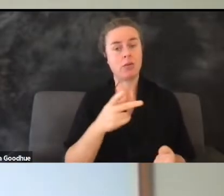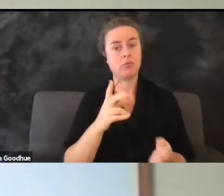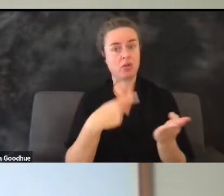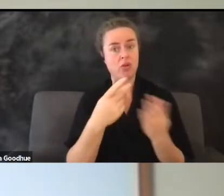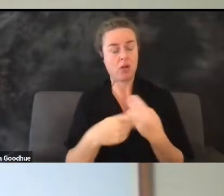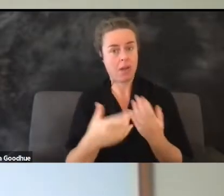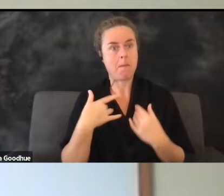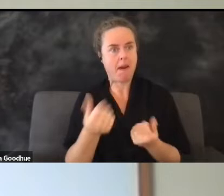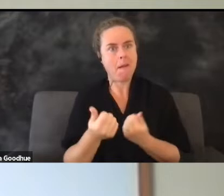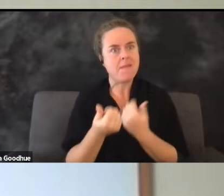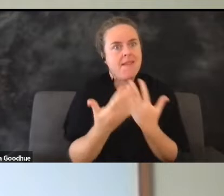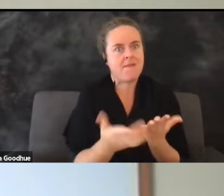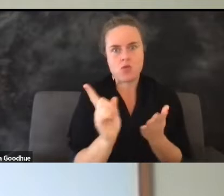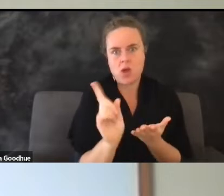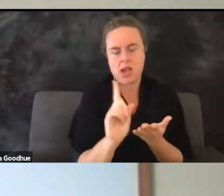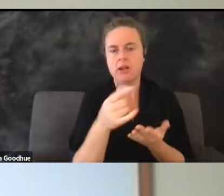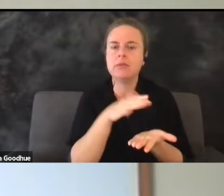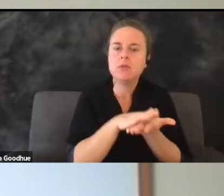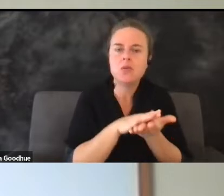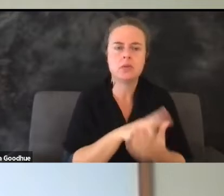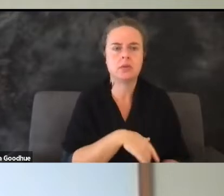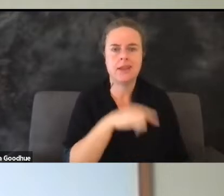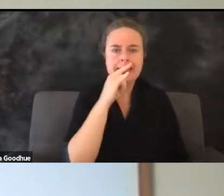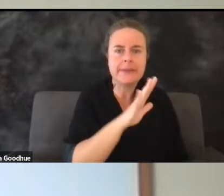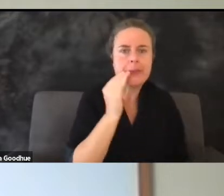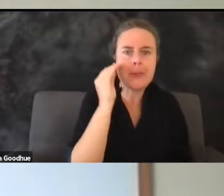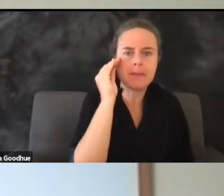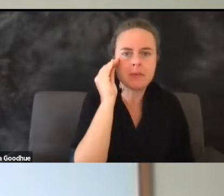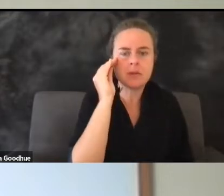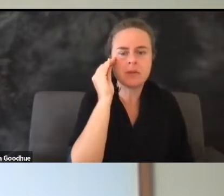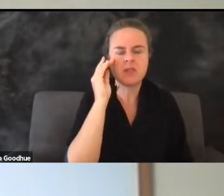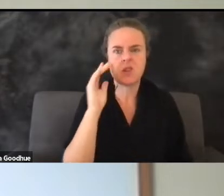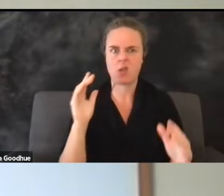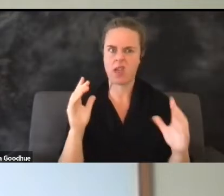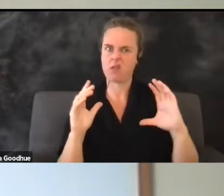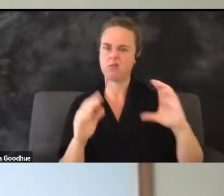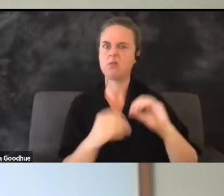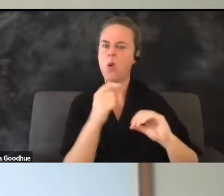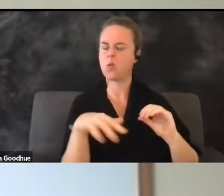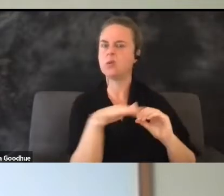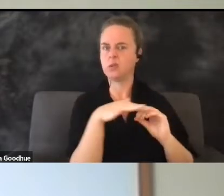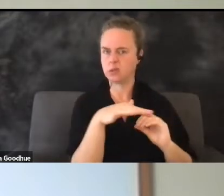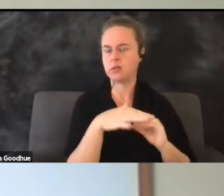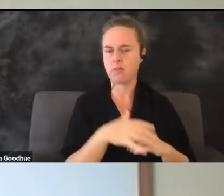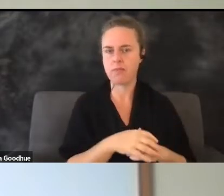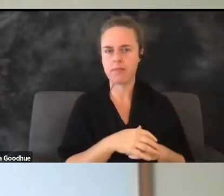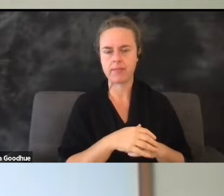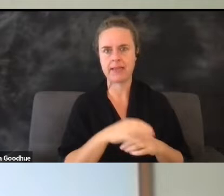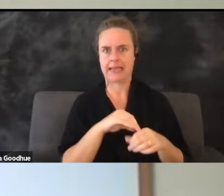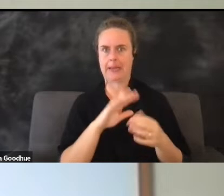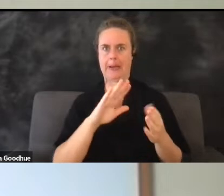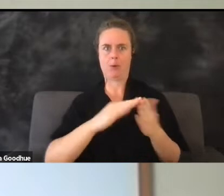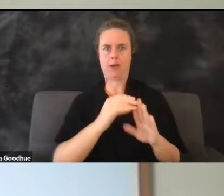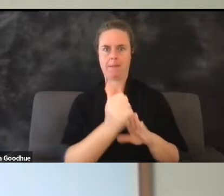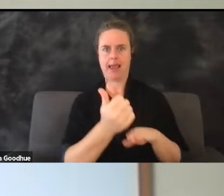the schools. So very, very high different percentage there, which I really appreciate. So I've just been told I'm out